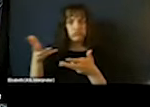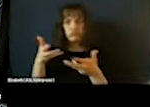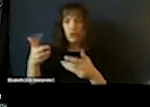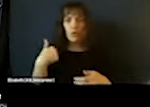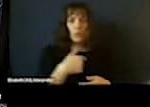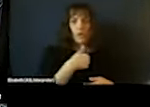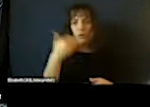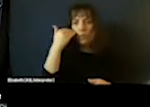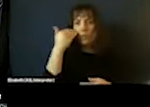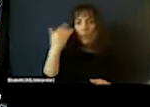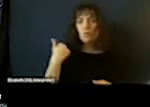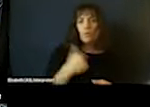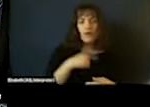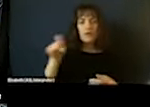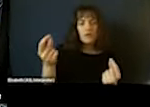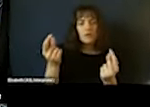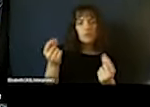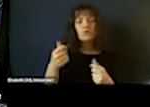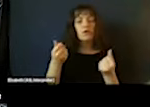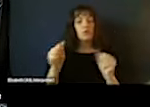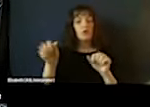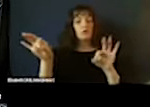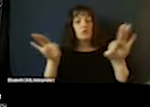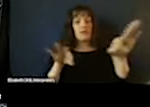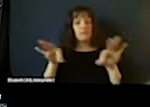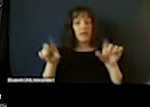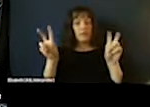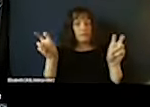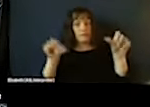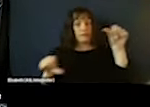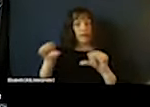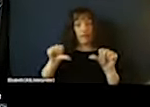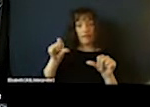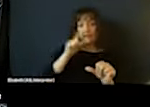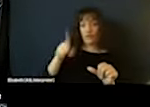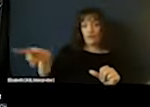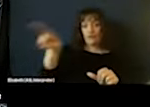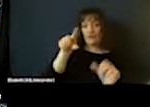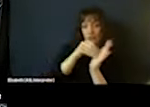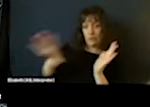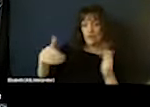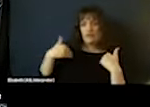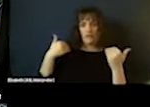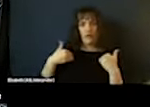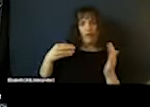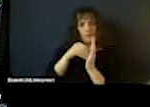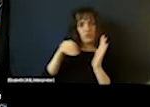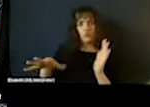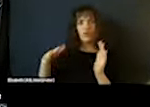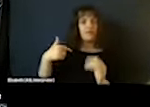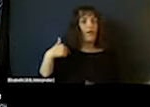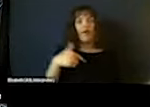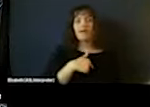explaining science to the students younger age I've never done before. Of course, nowadays I do a